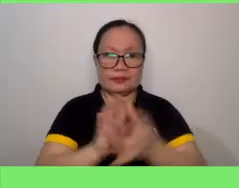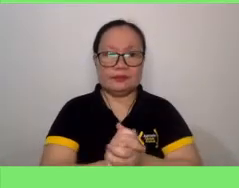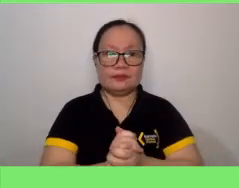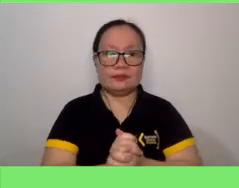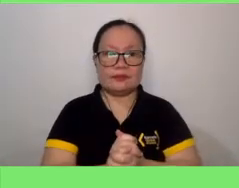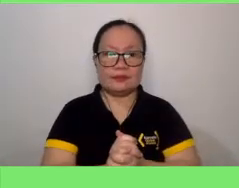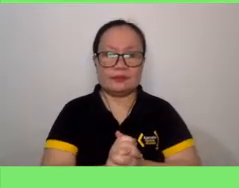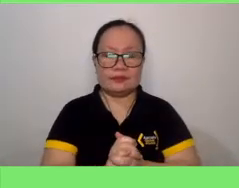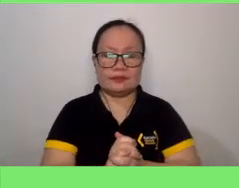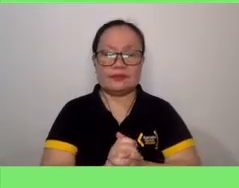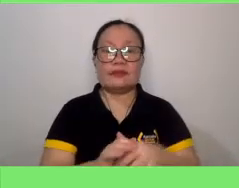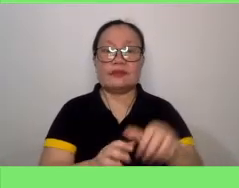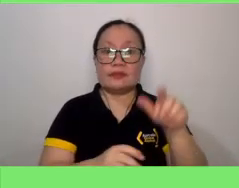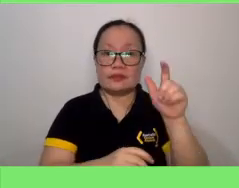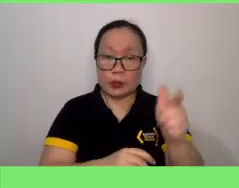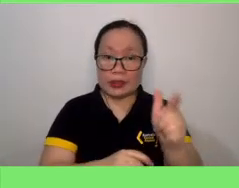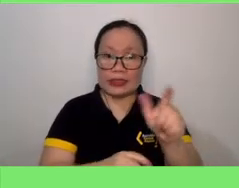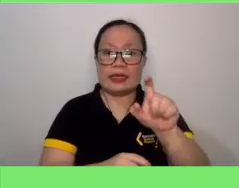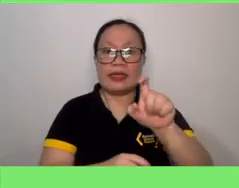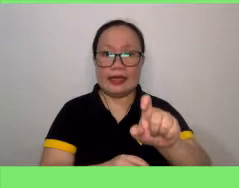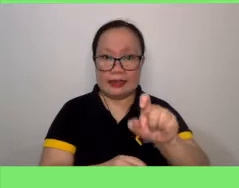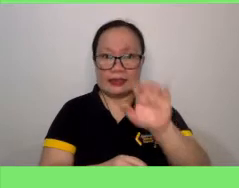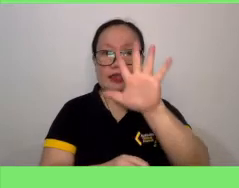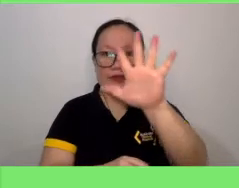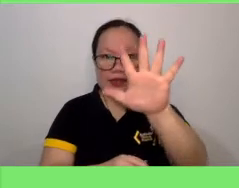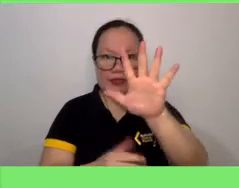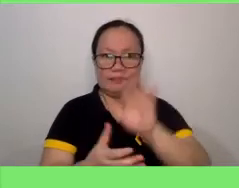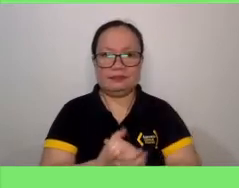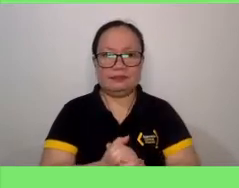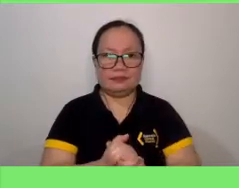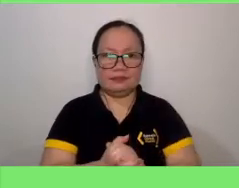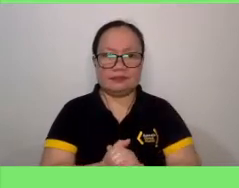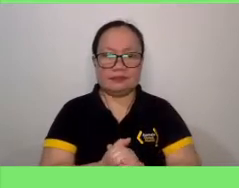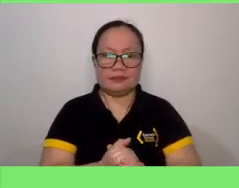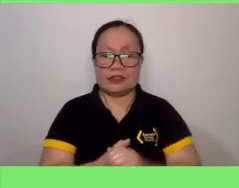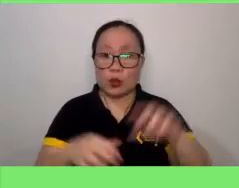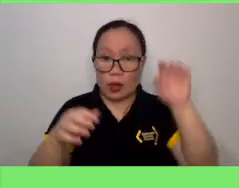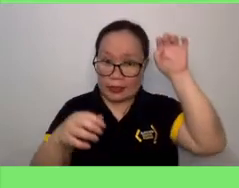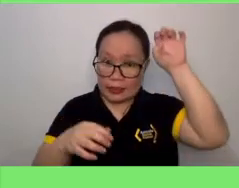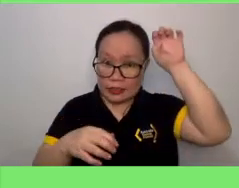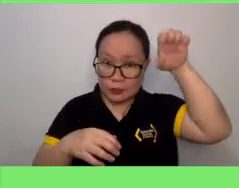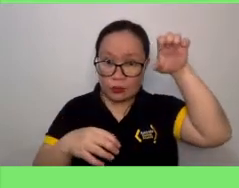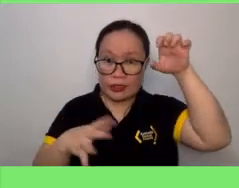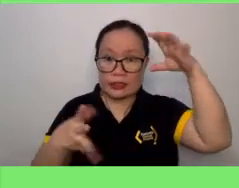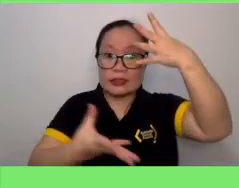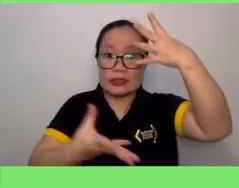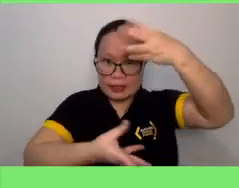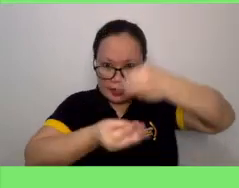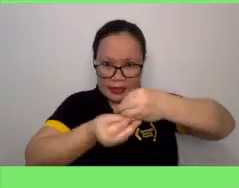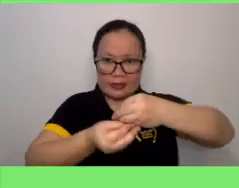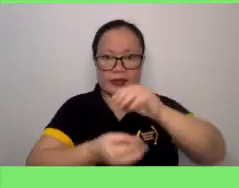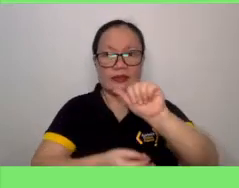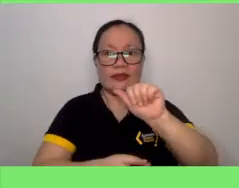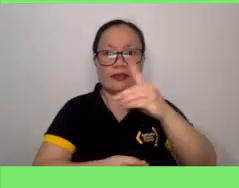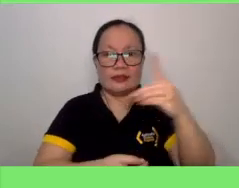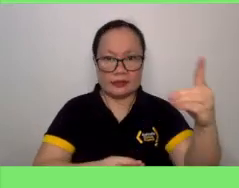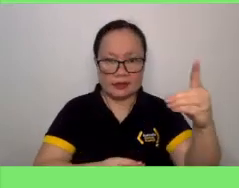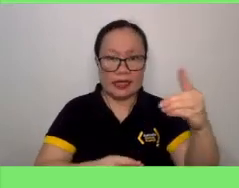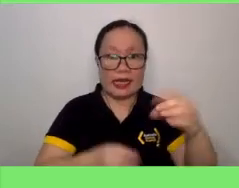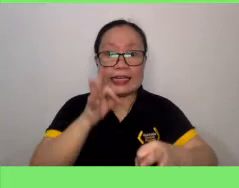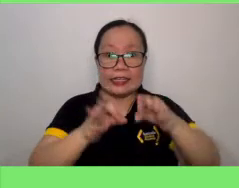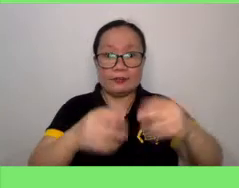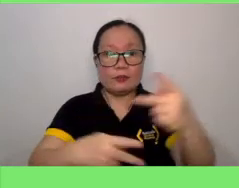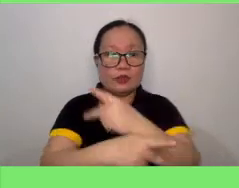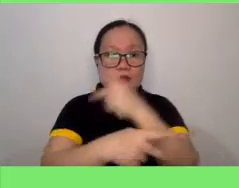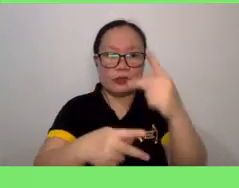cubed and then x squared, that is x raised to 5. Okay? So, nag-add po tayo ng exponent kapag multiplication.